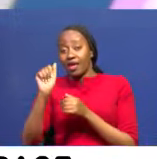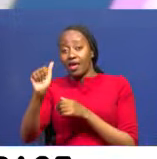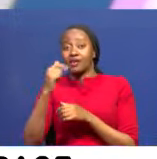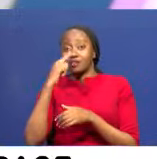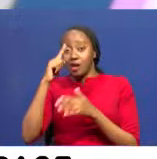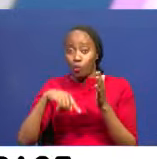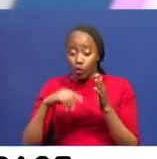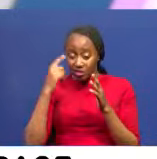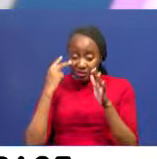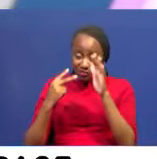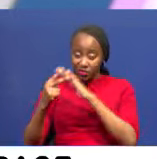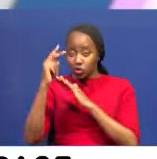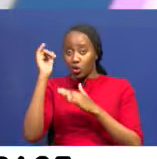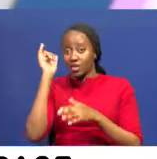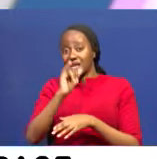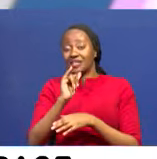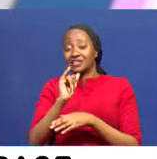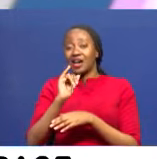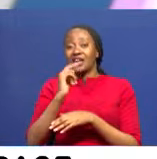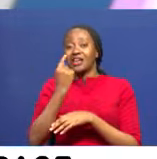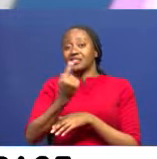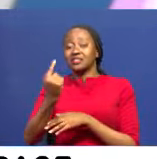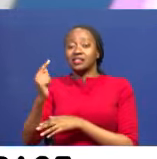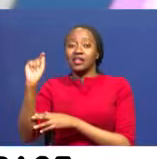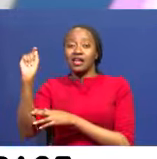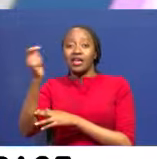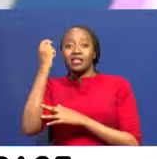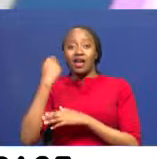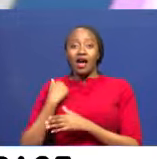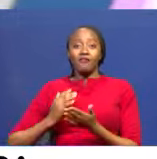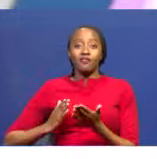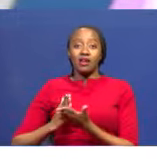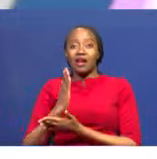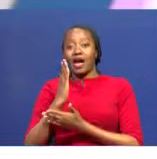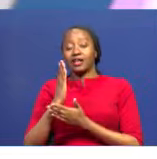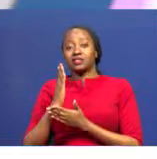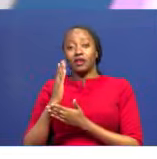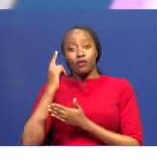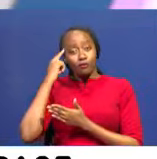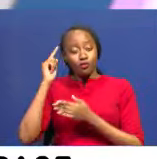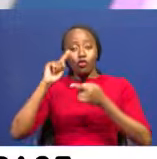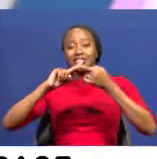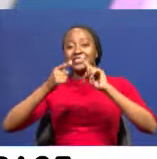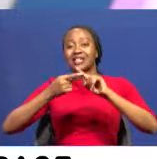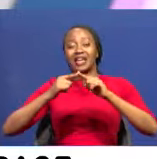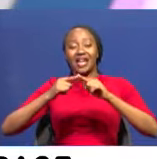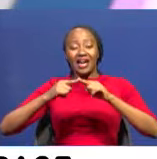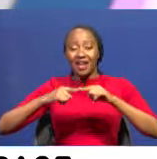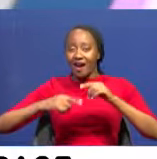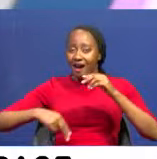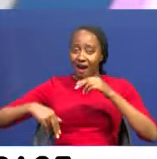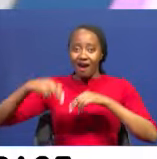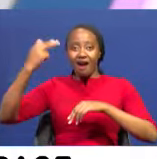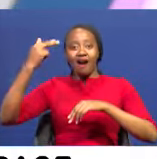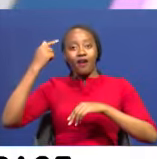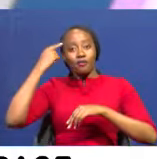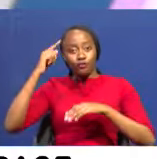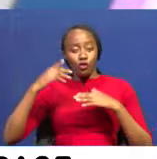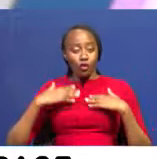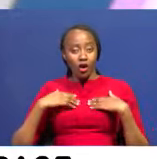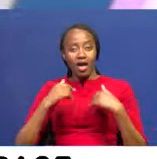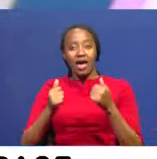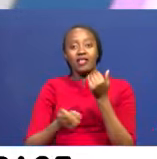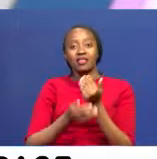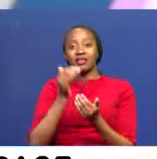Pharmaceutical Society, that every Kenyan has the right to the highest attainable standard of healthcare. So for